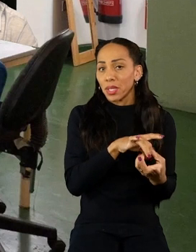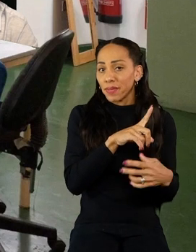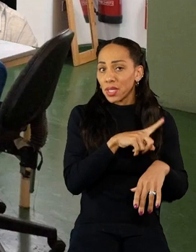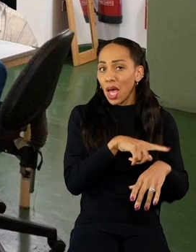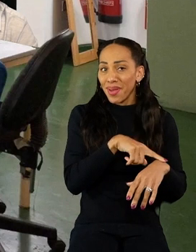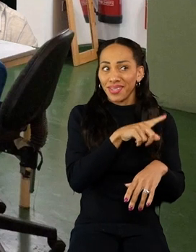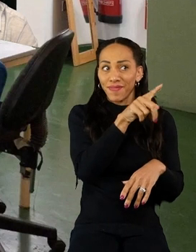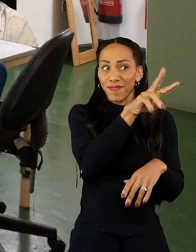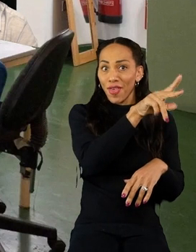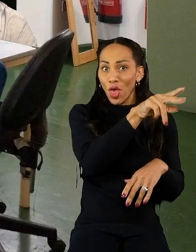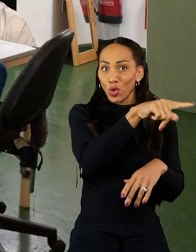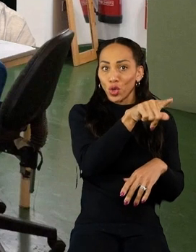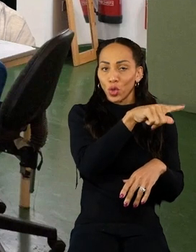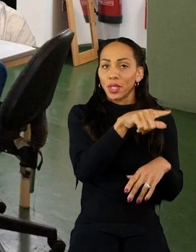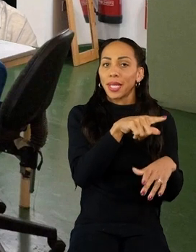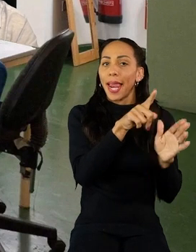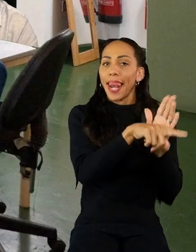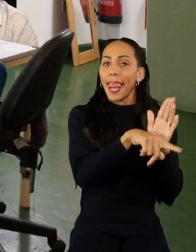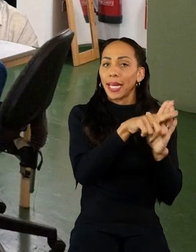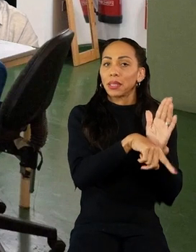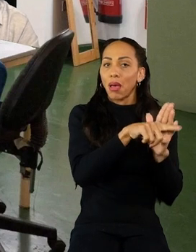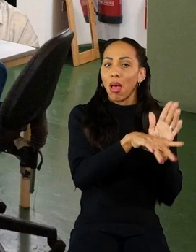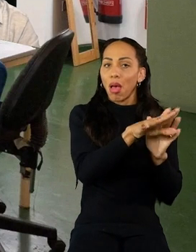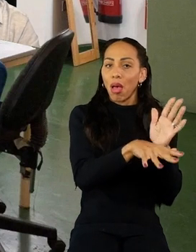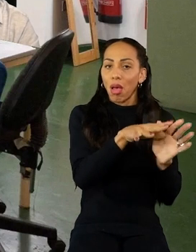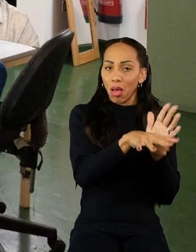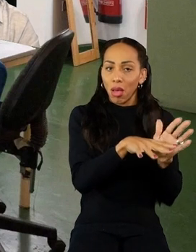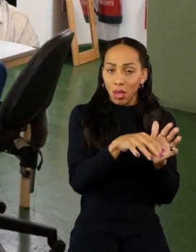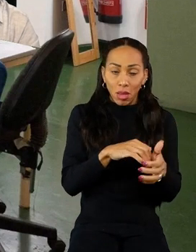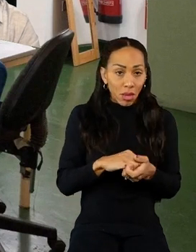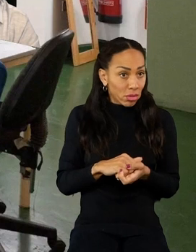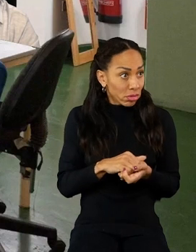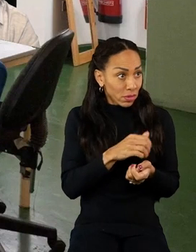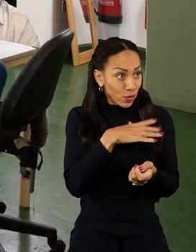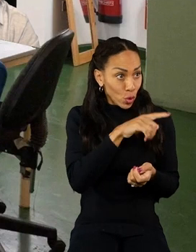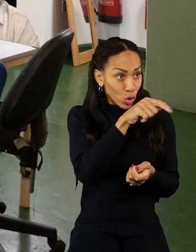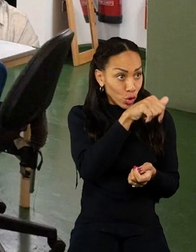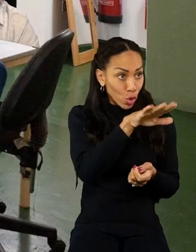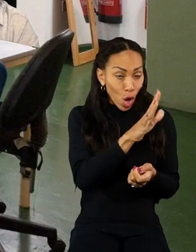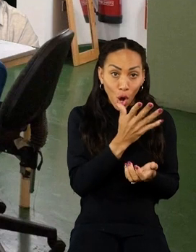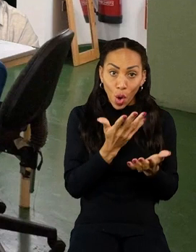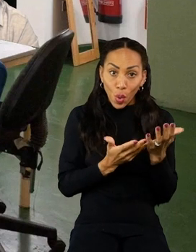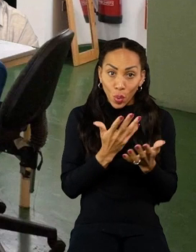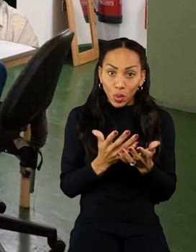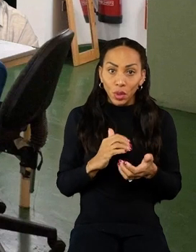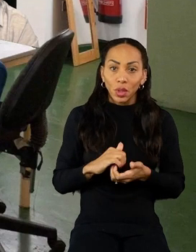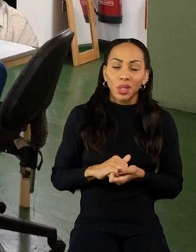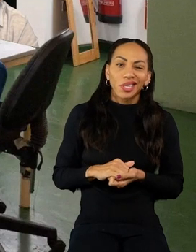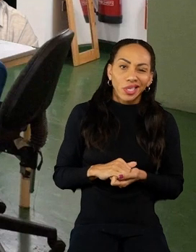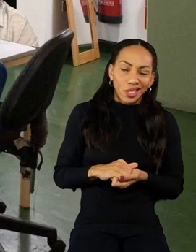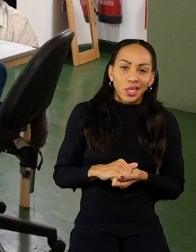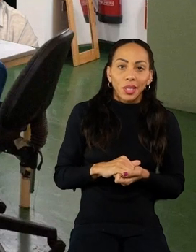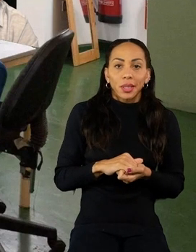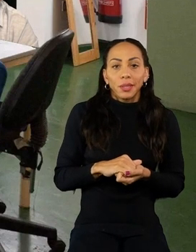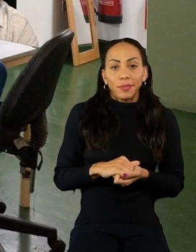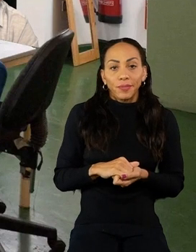and with Sagar and Nepal, just in terms of timings, because I know it's getting a bit later in sure. Hong Kong. I don't know if